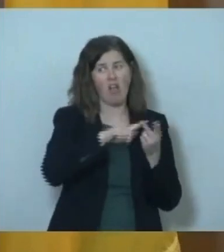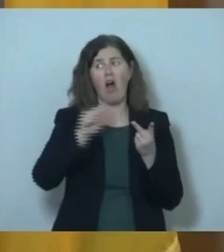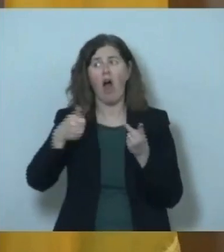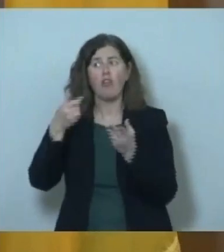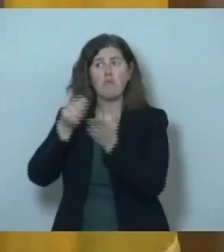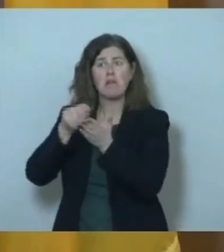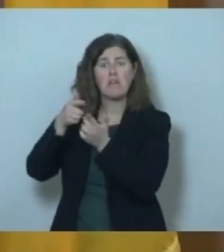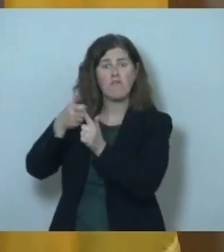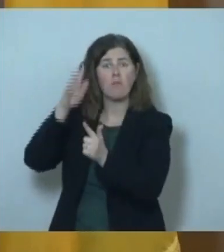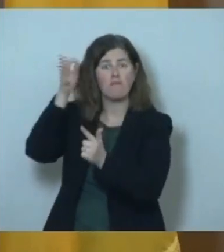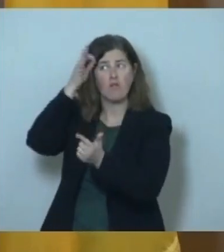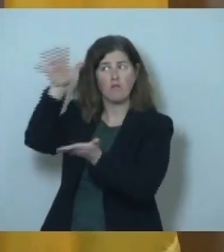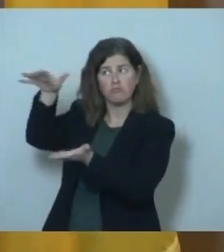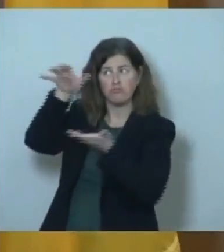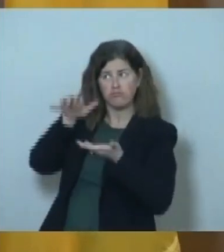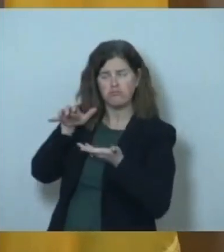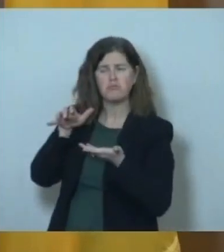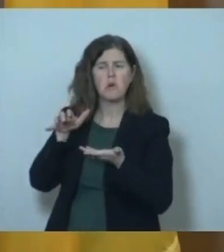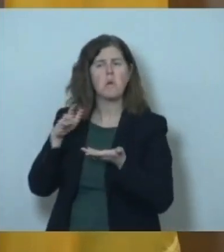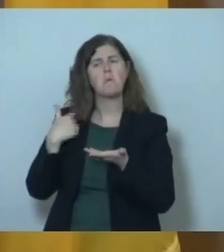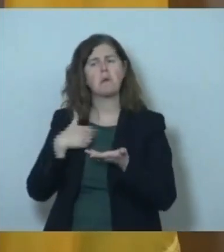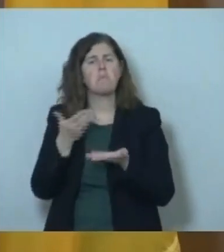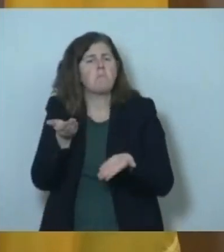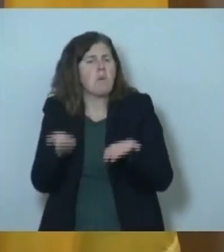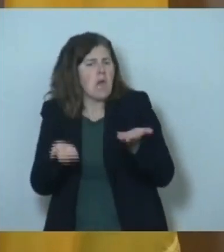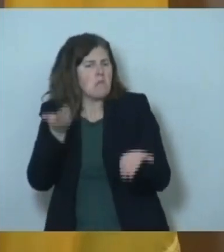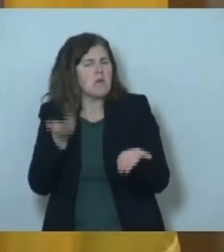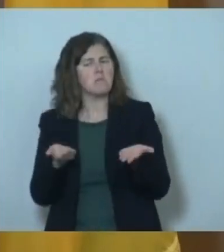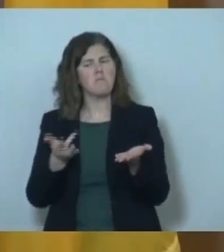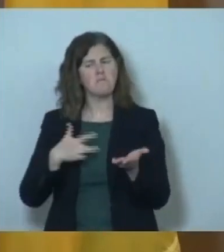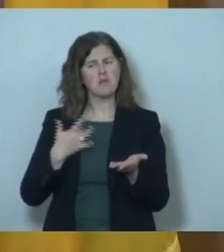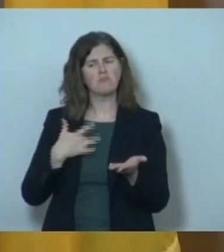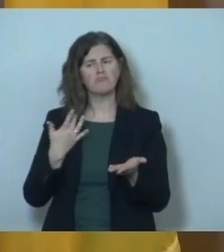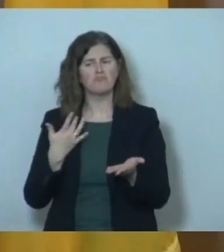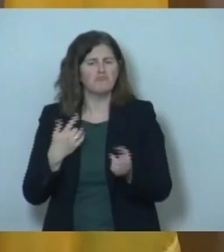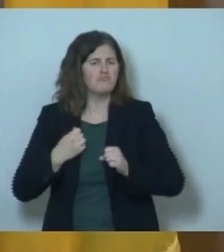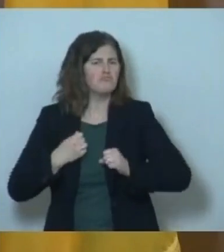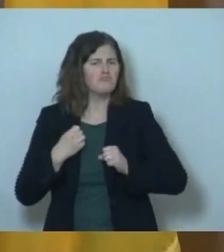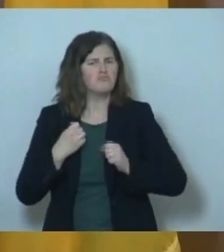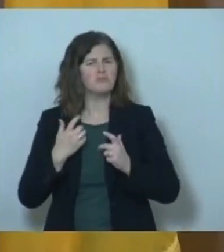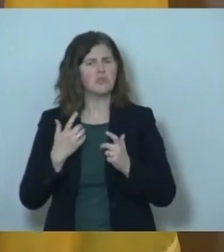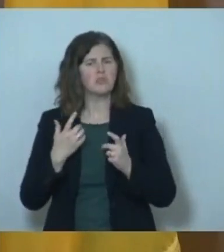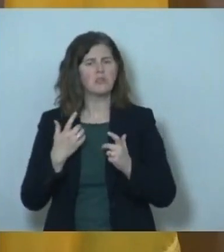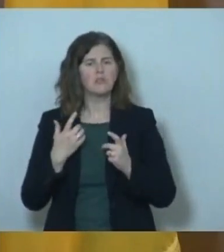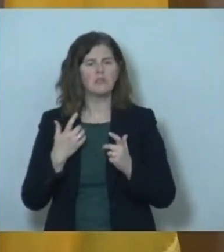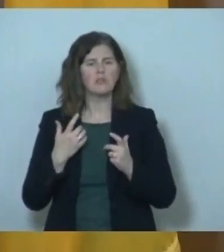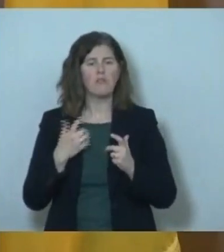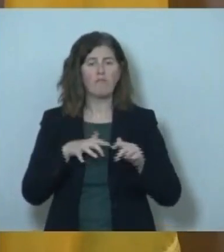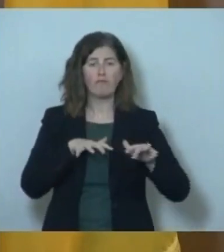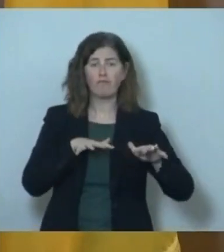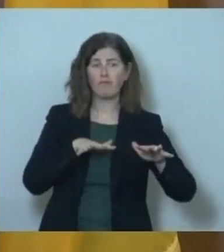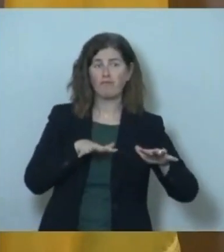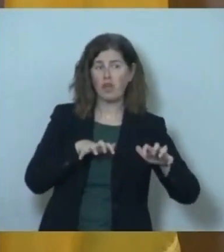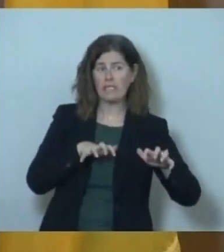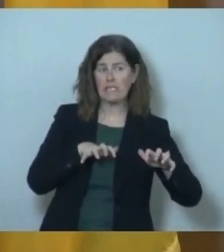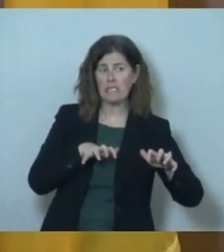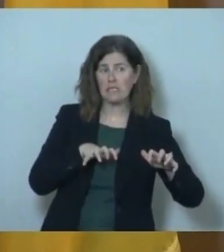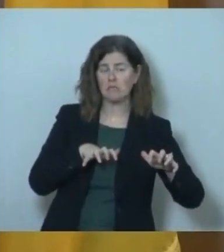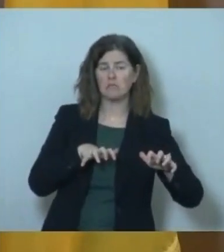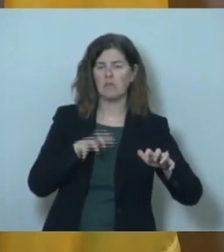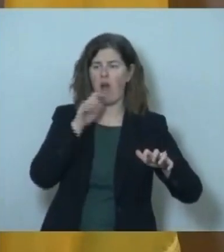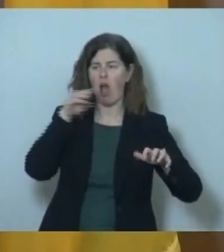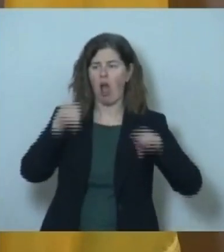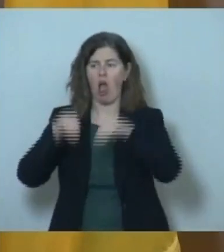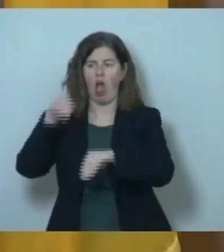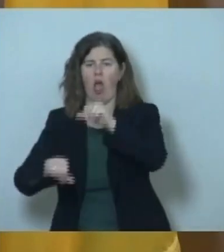stimulus money, we might be in a position, if we don't, for freezing and not expending money, that we